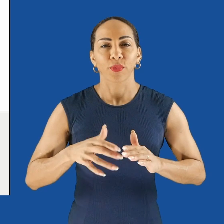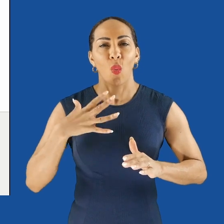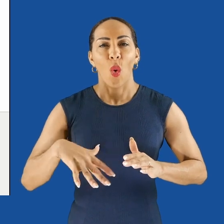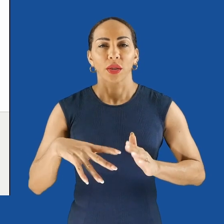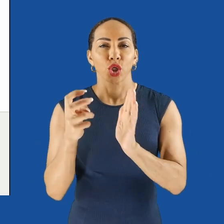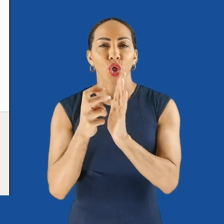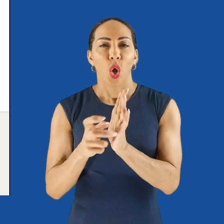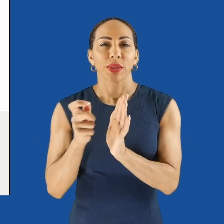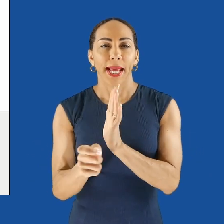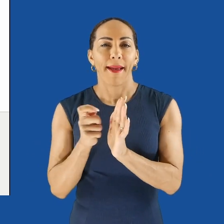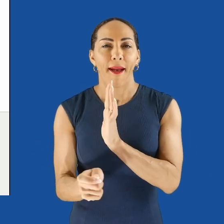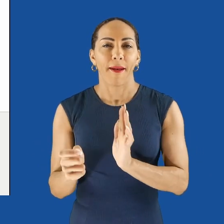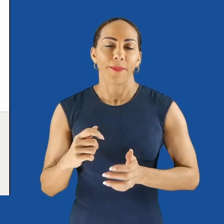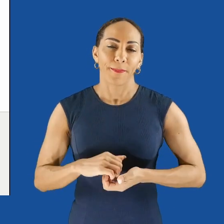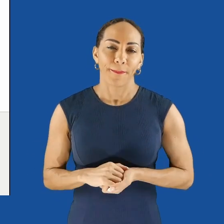taker